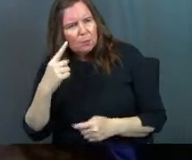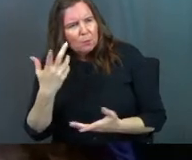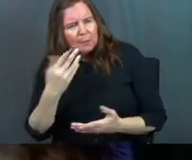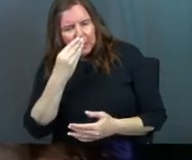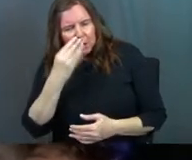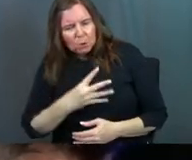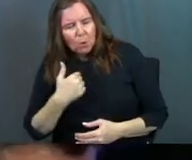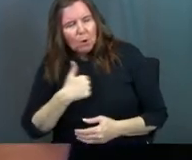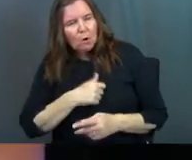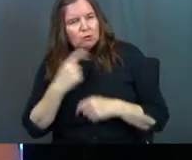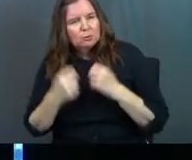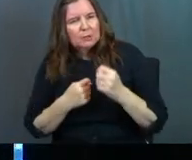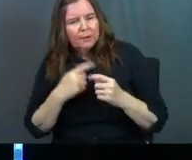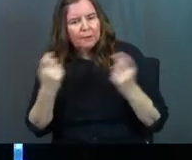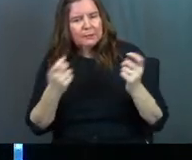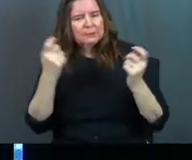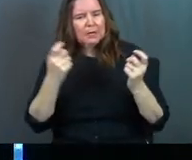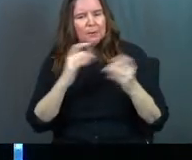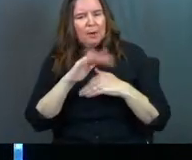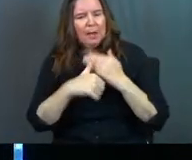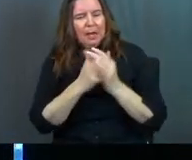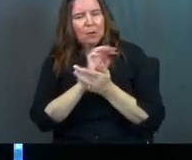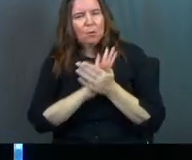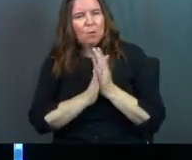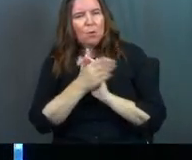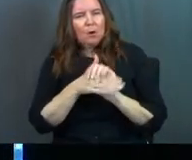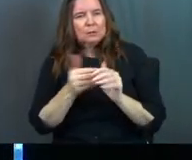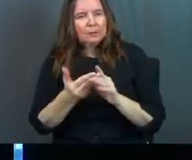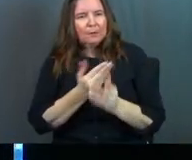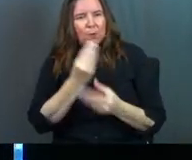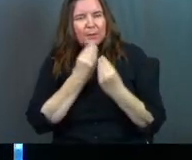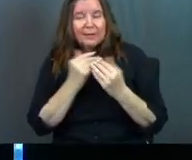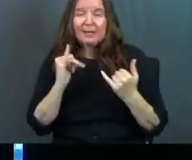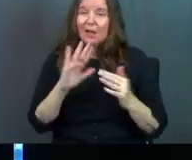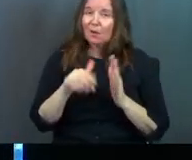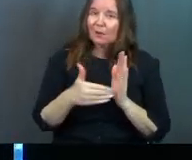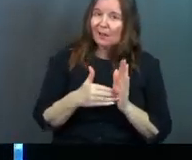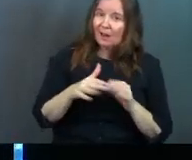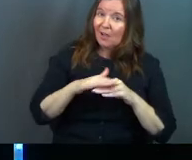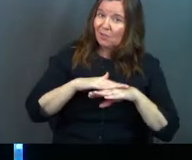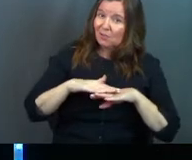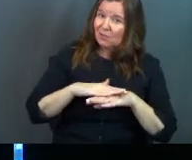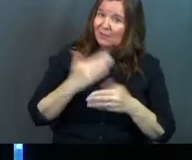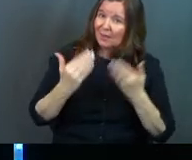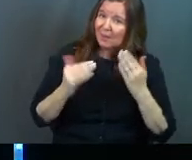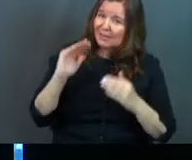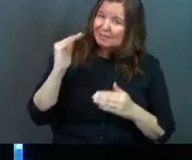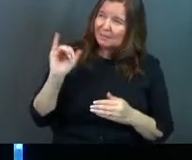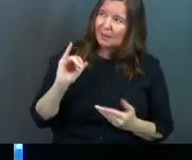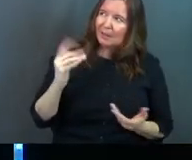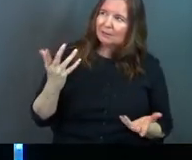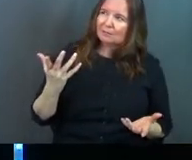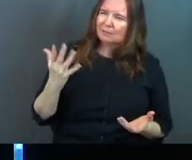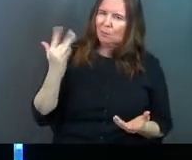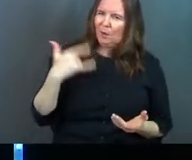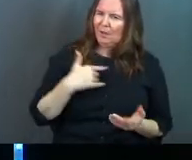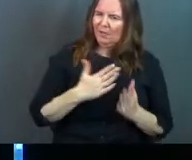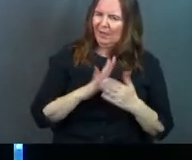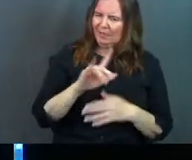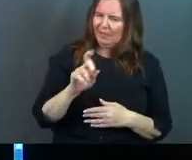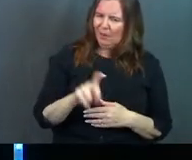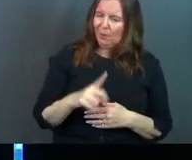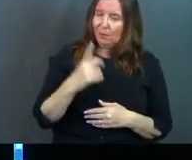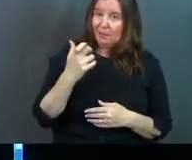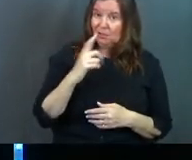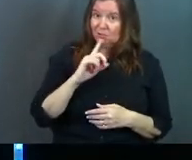For they ignore our tradition of ceremonial hand washing before they eat. Now, again, on the surface, that might seem like, why are they asking